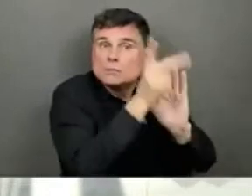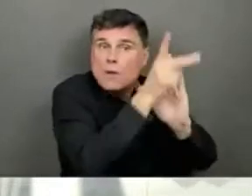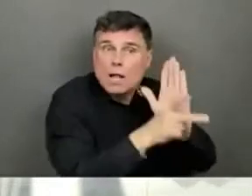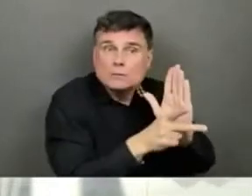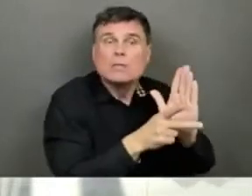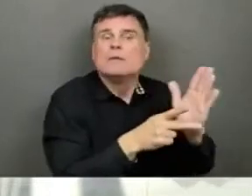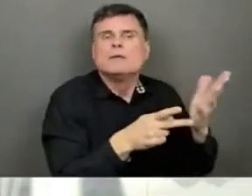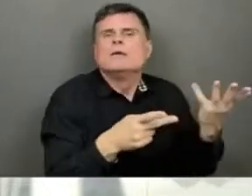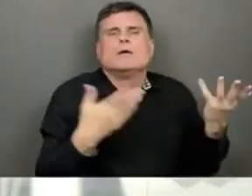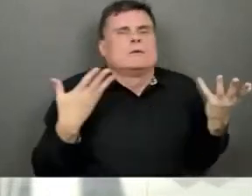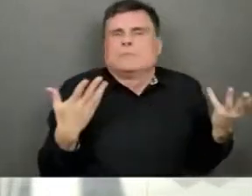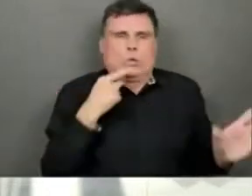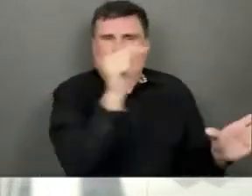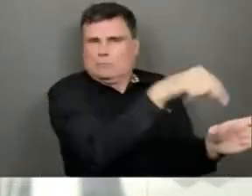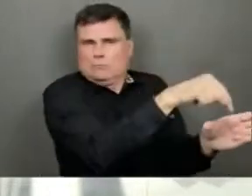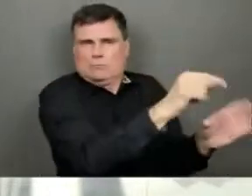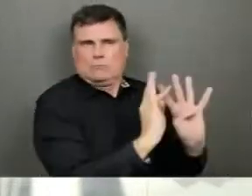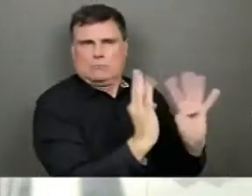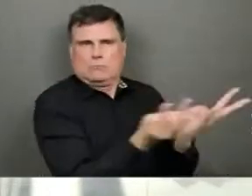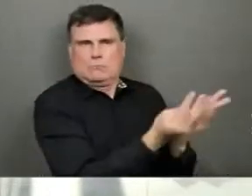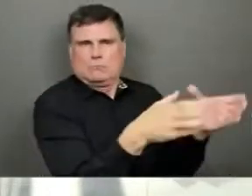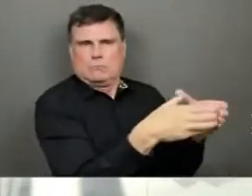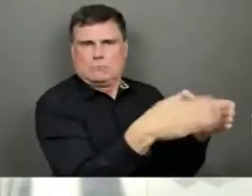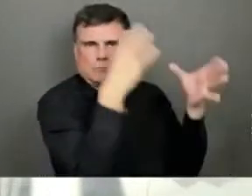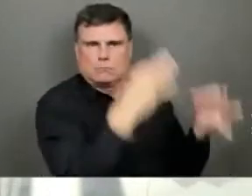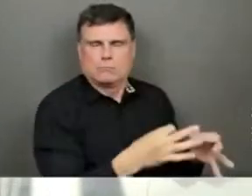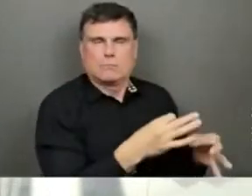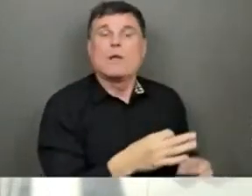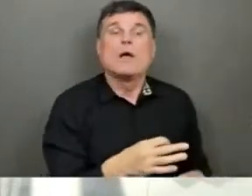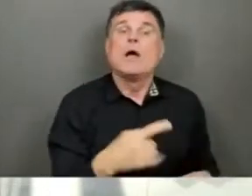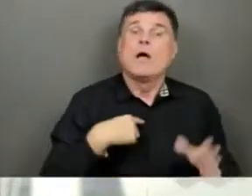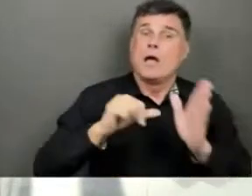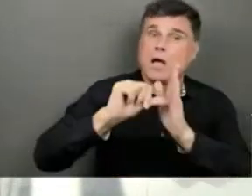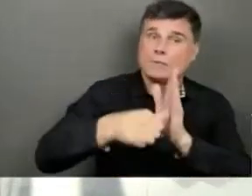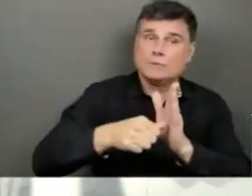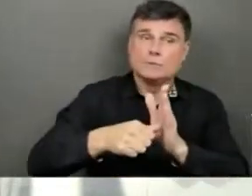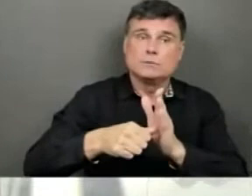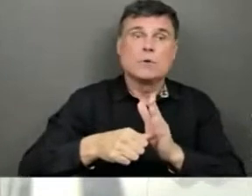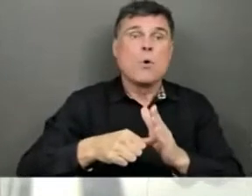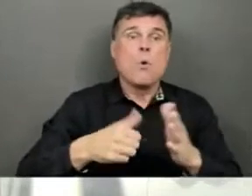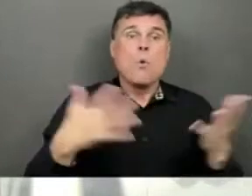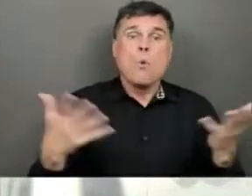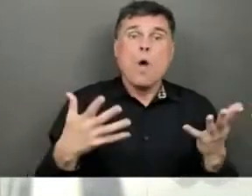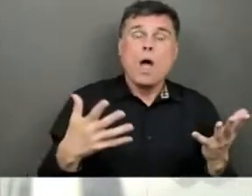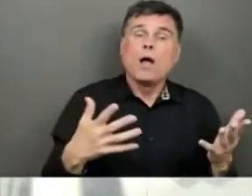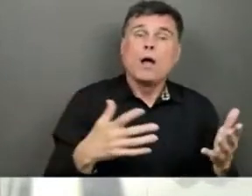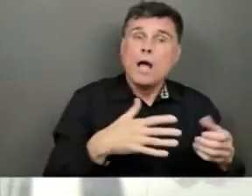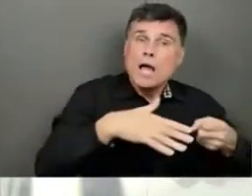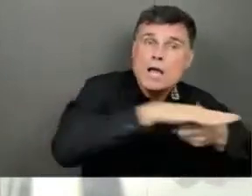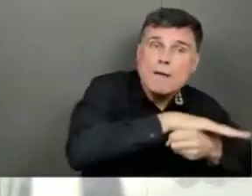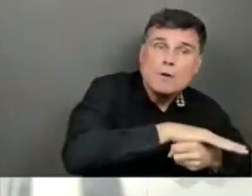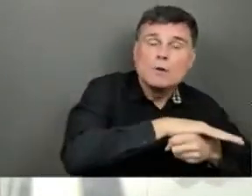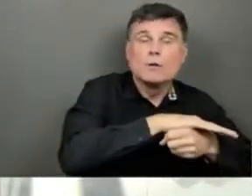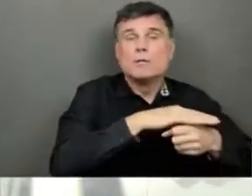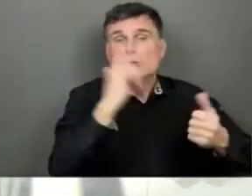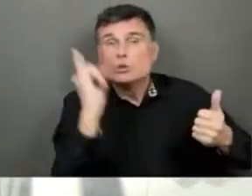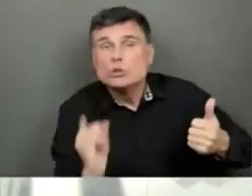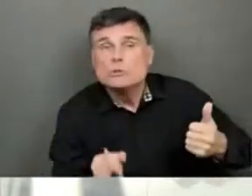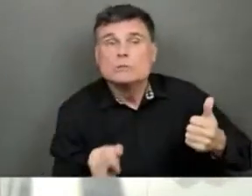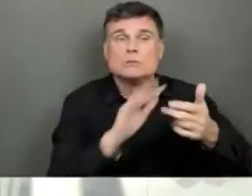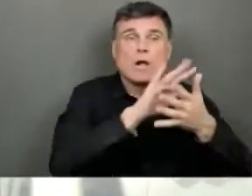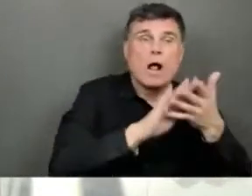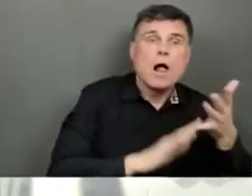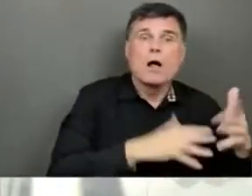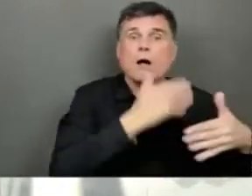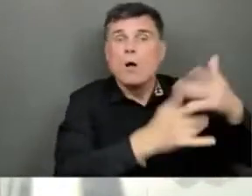details. But what I am saying is those decisions and what's covered and what we do and how we, for example,